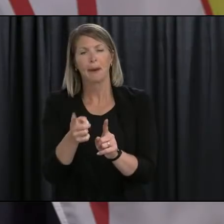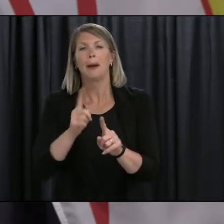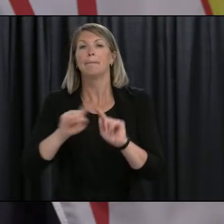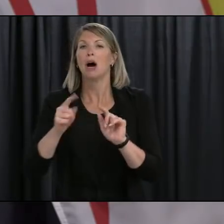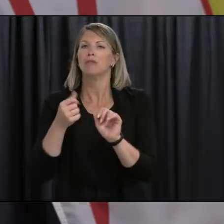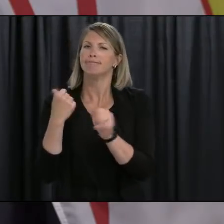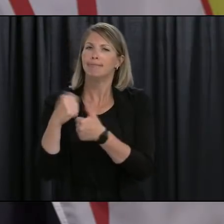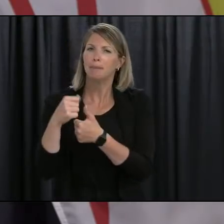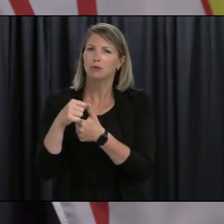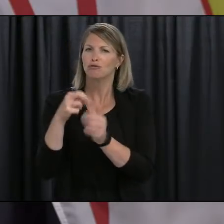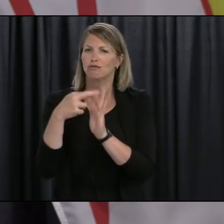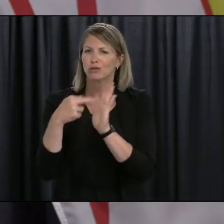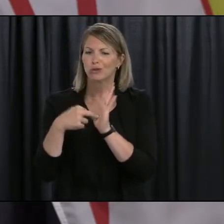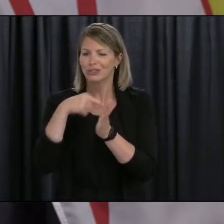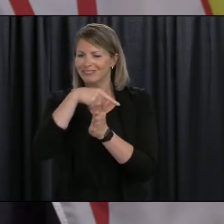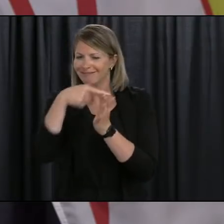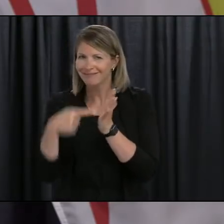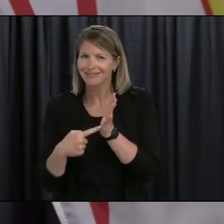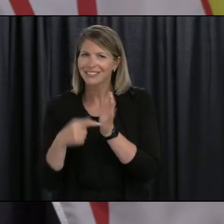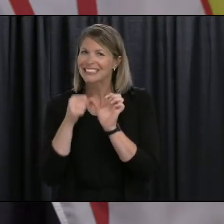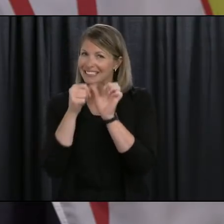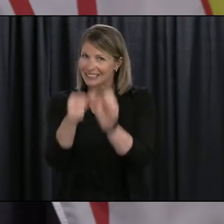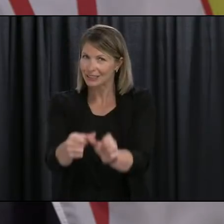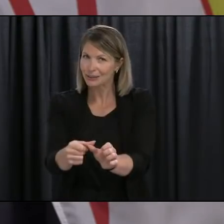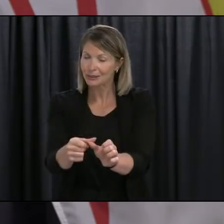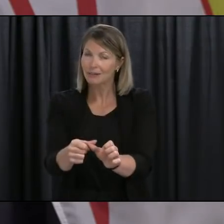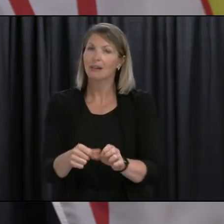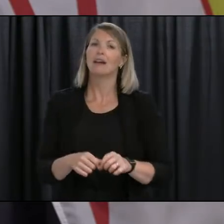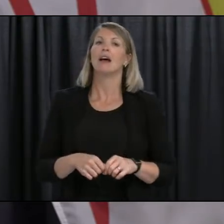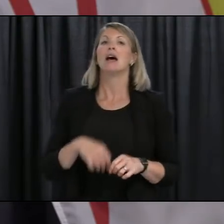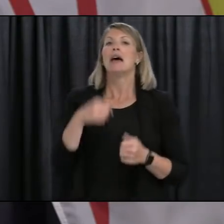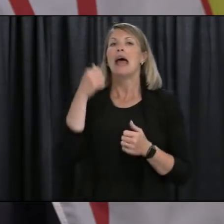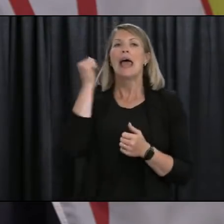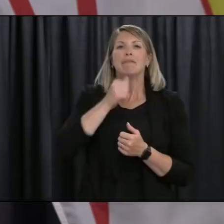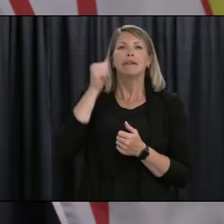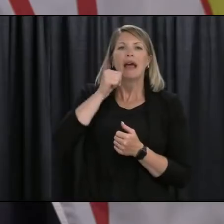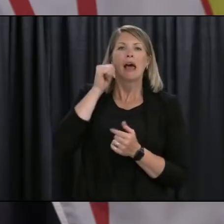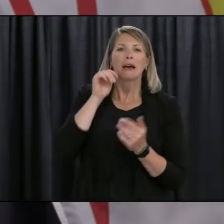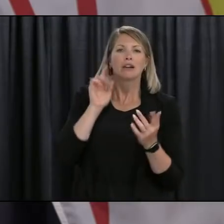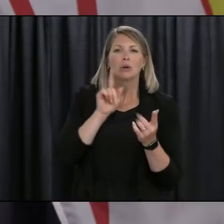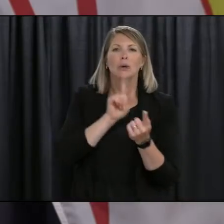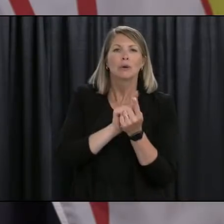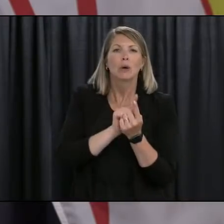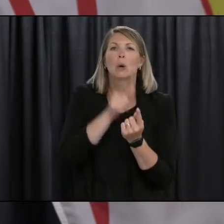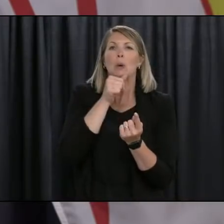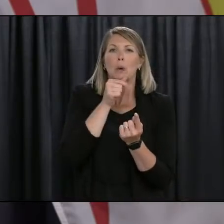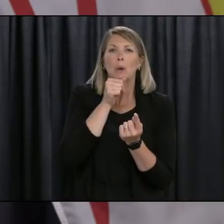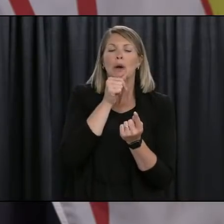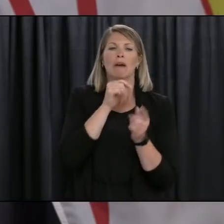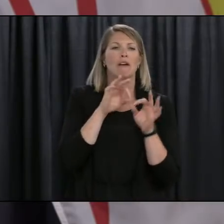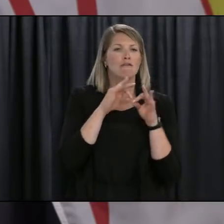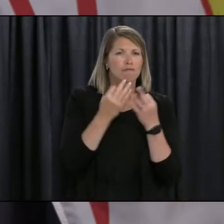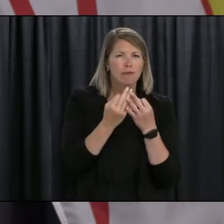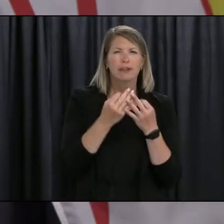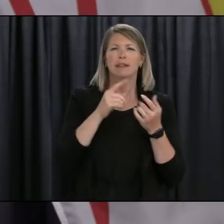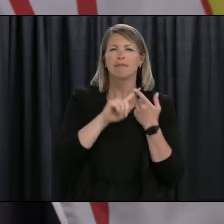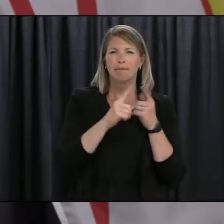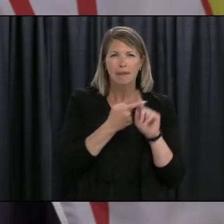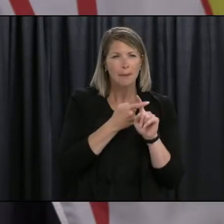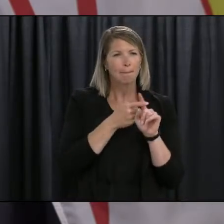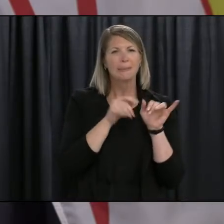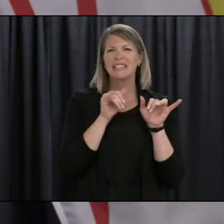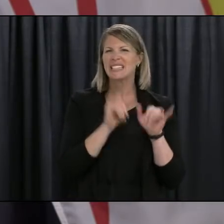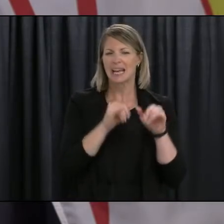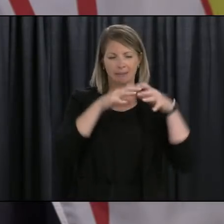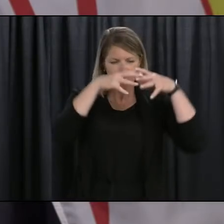be that close household, double bubble, extended bubble of your very close friends or family. That really should